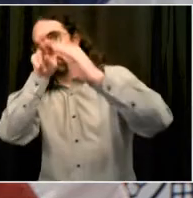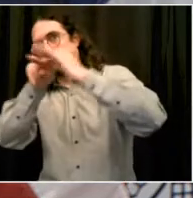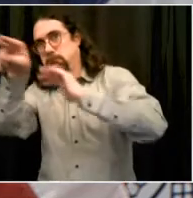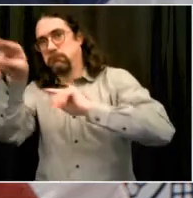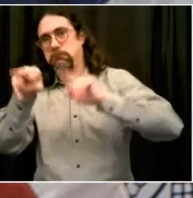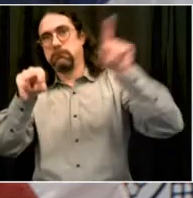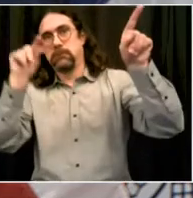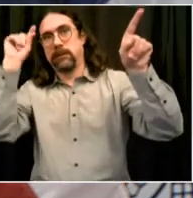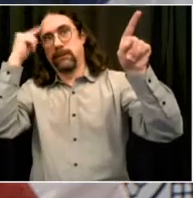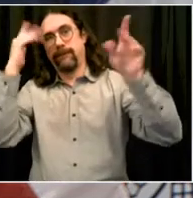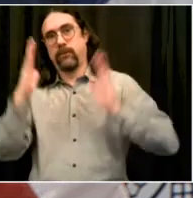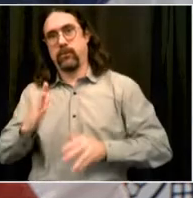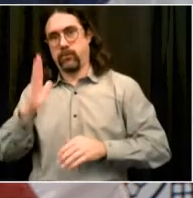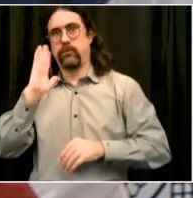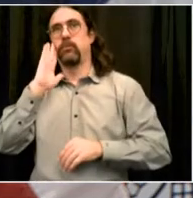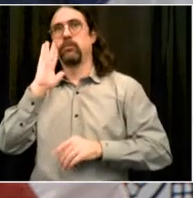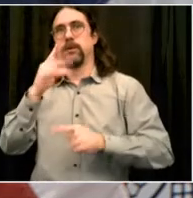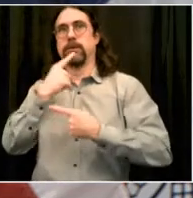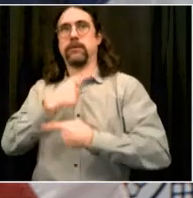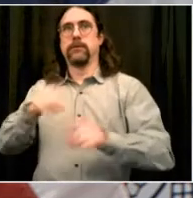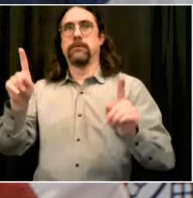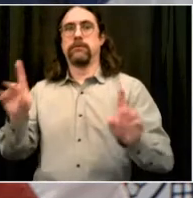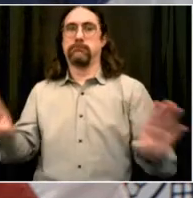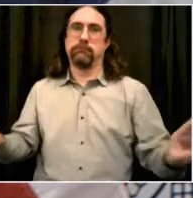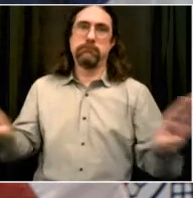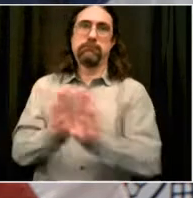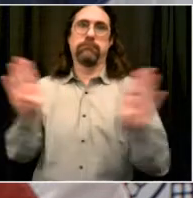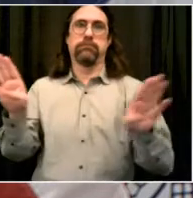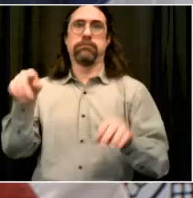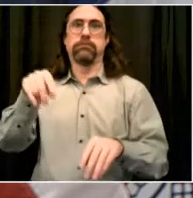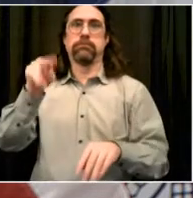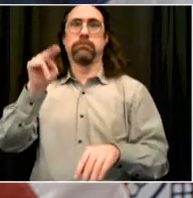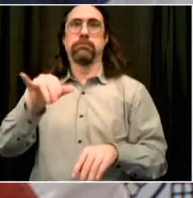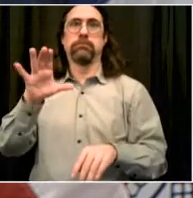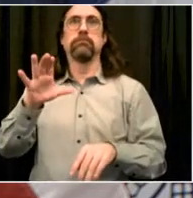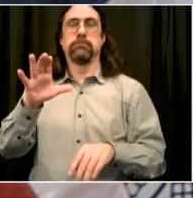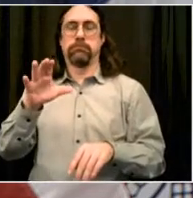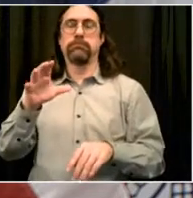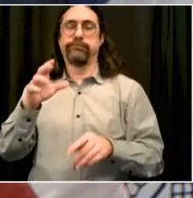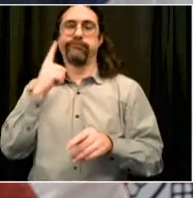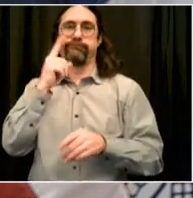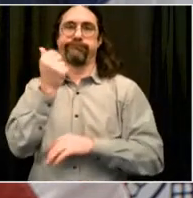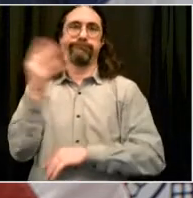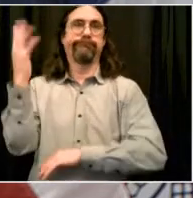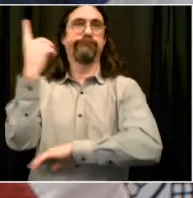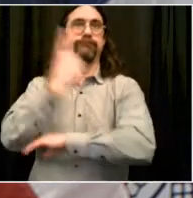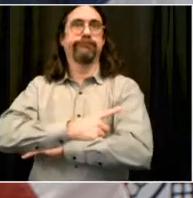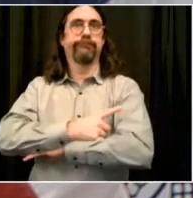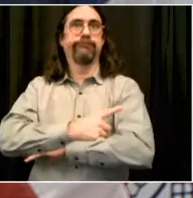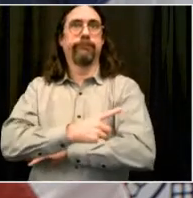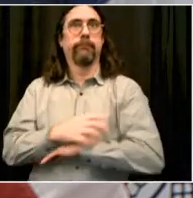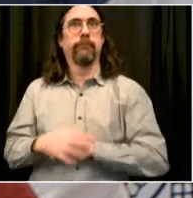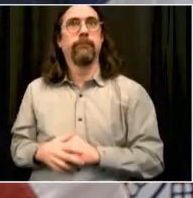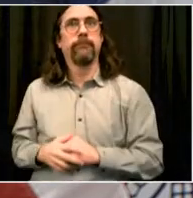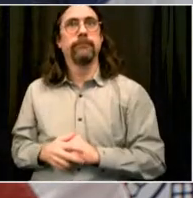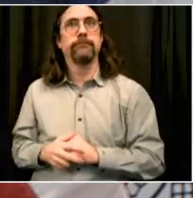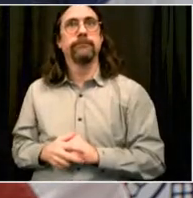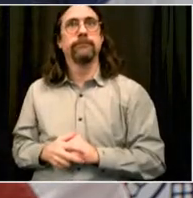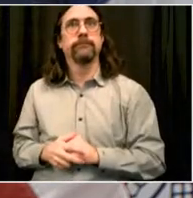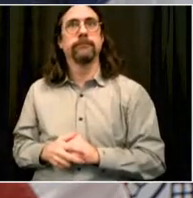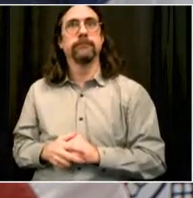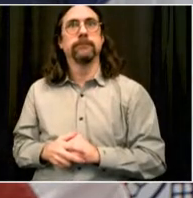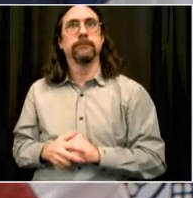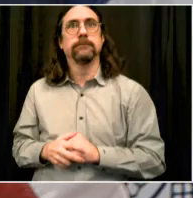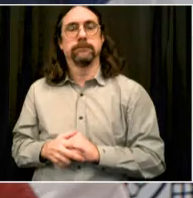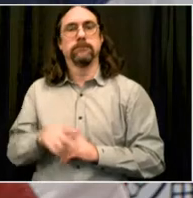Williams wants these steps taken immediately. That's what he's asking the governor to do now. What's the right move? What's the right timing? How urgent is